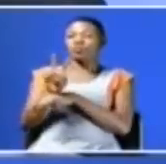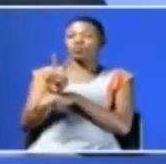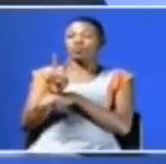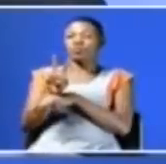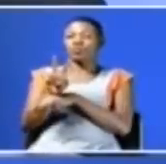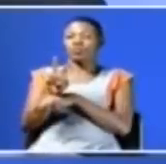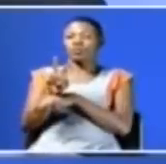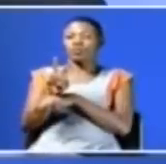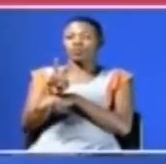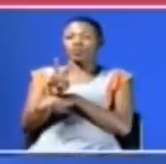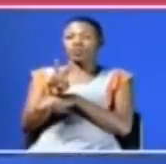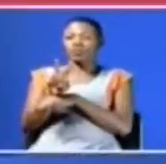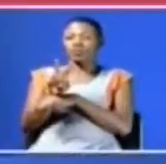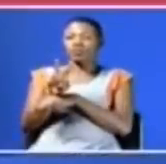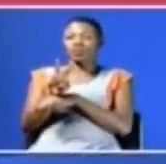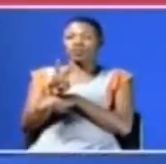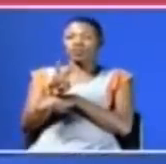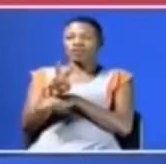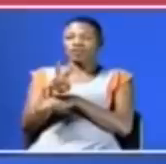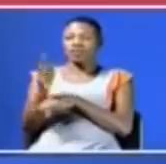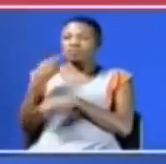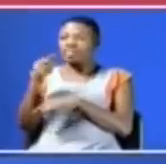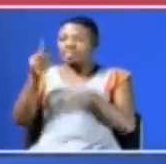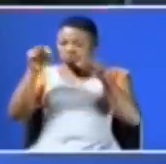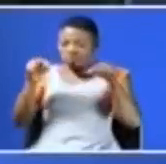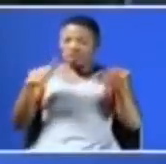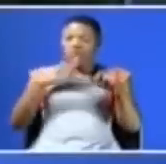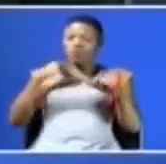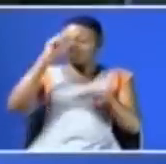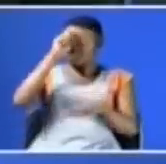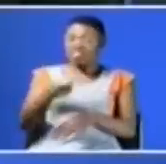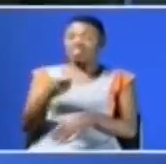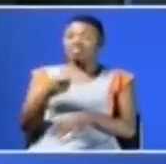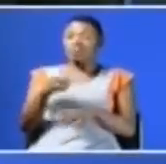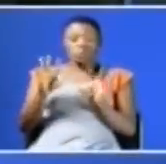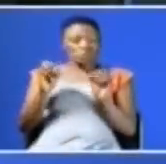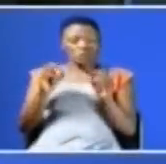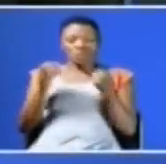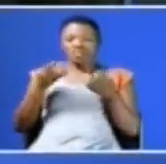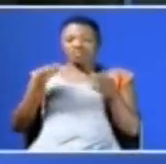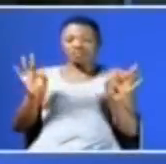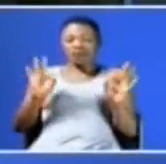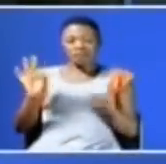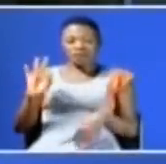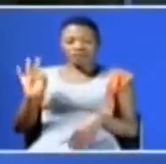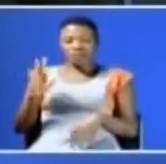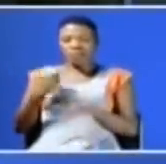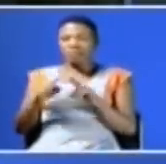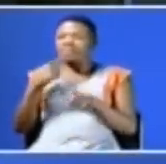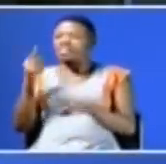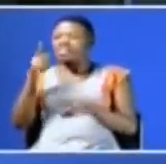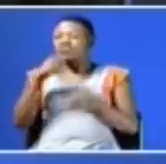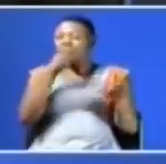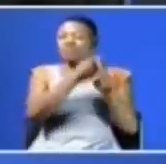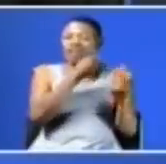And the buck stops with you. He says they want vigilante justice. Yeah, that's fine. But he first of all, he says he's going to fight this,